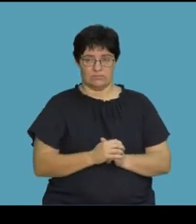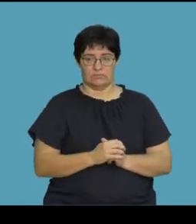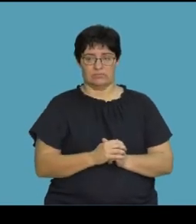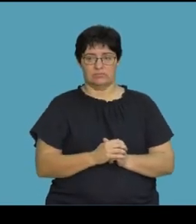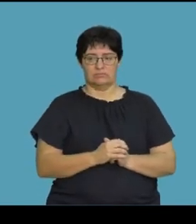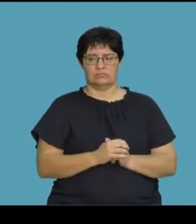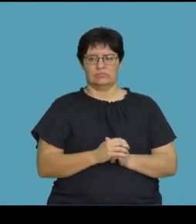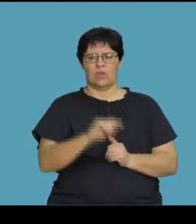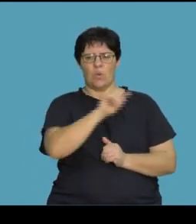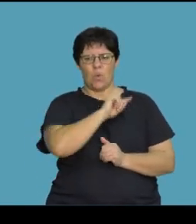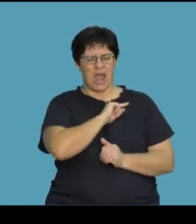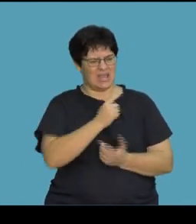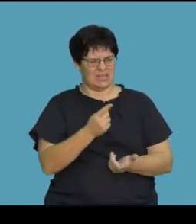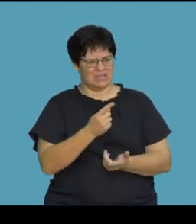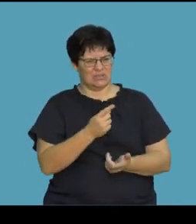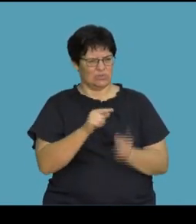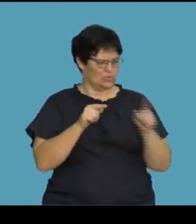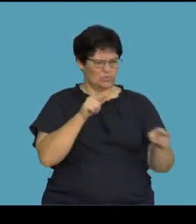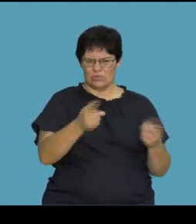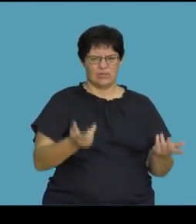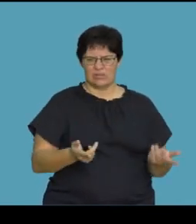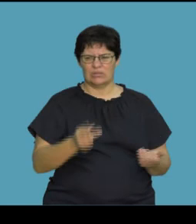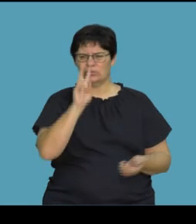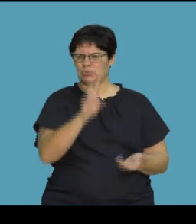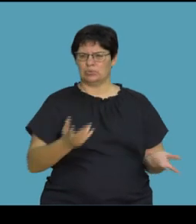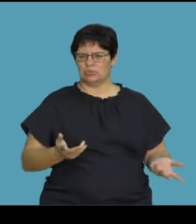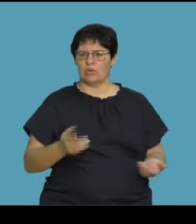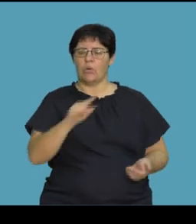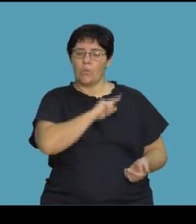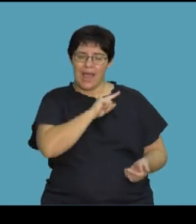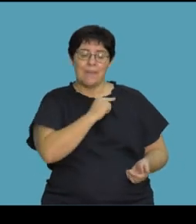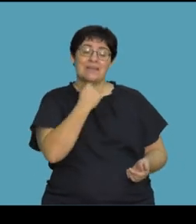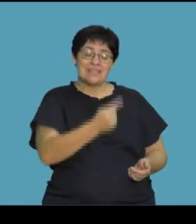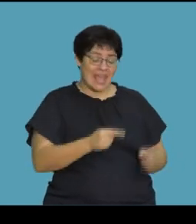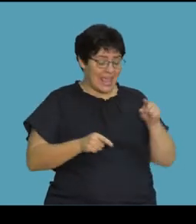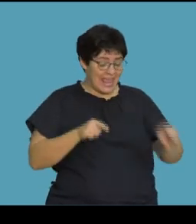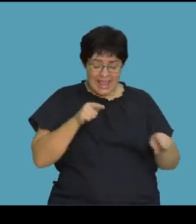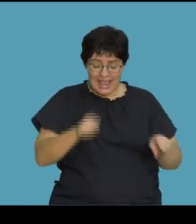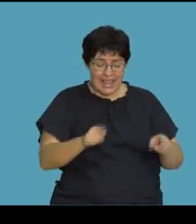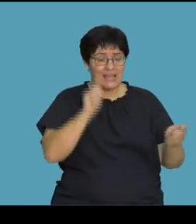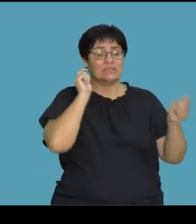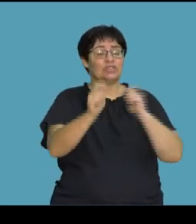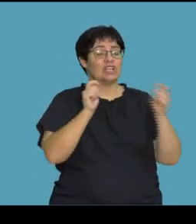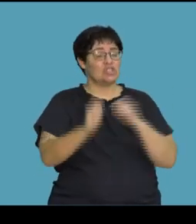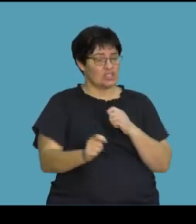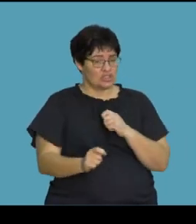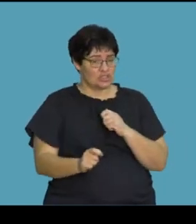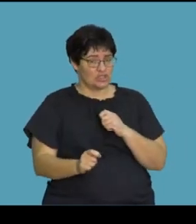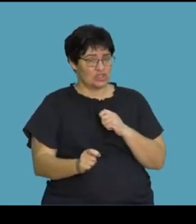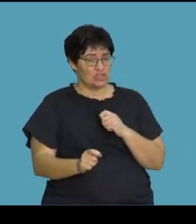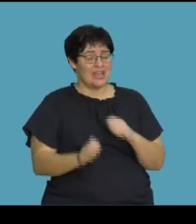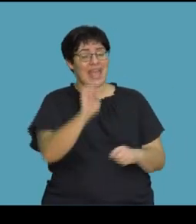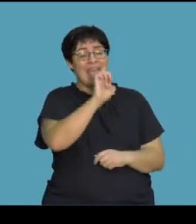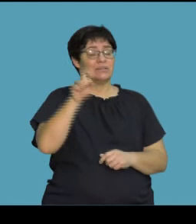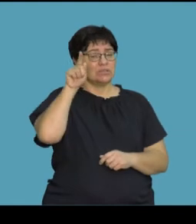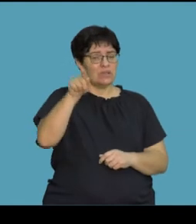1 over 4. Why am I choosing 2 specifically? Is because I said to you, when changing these things to